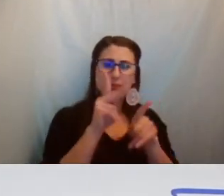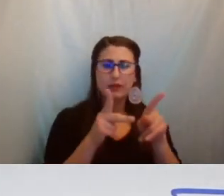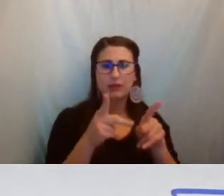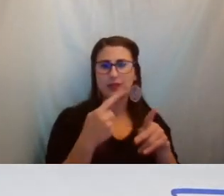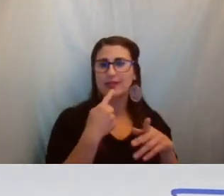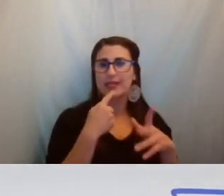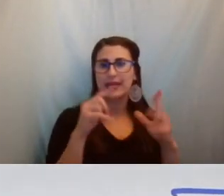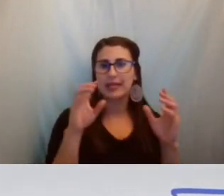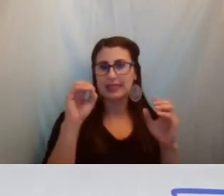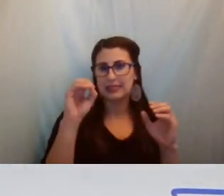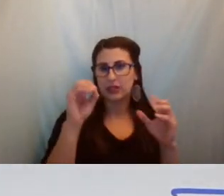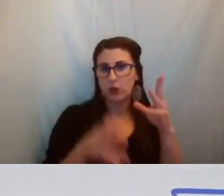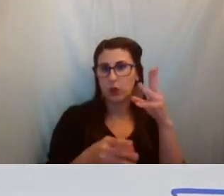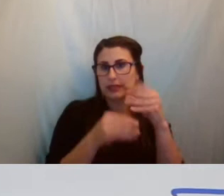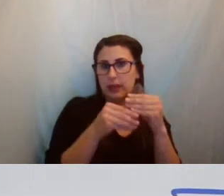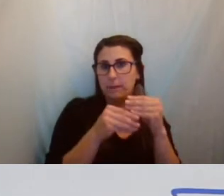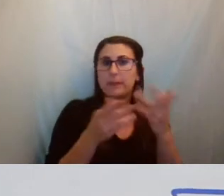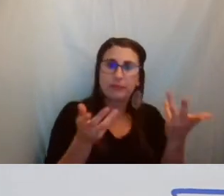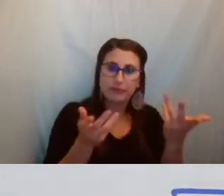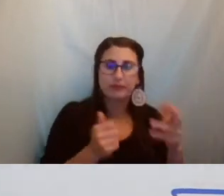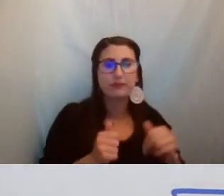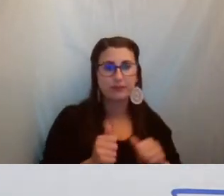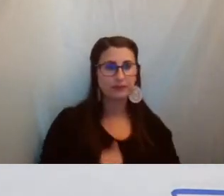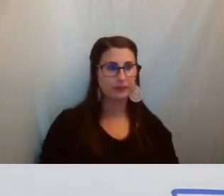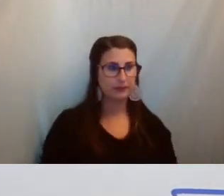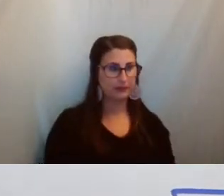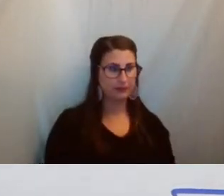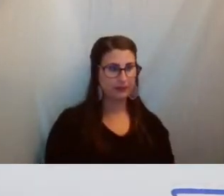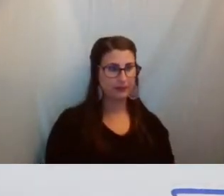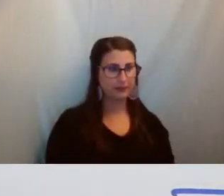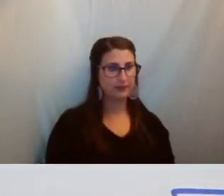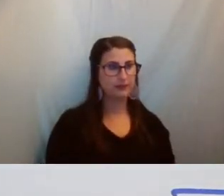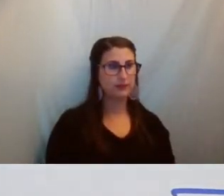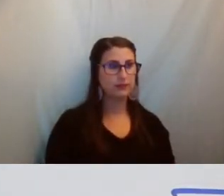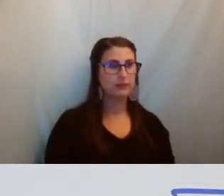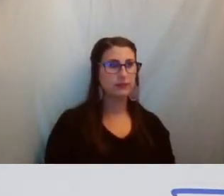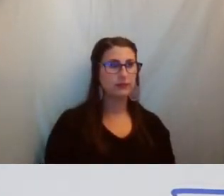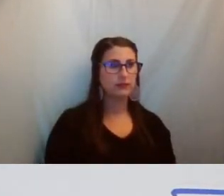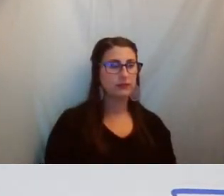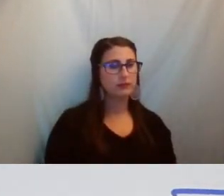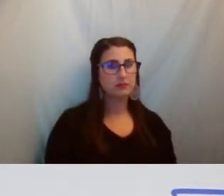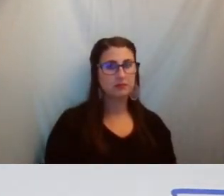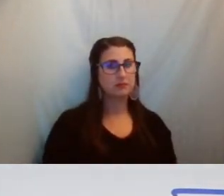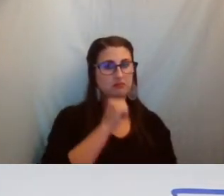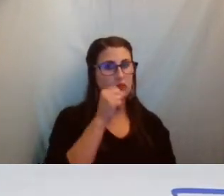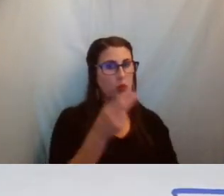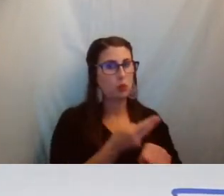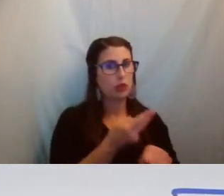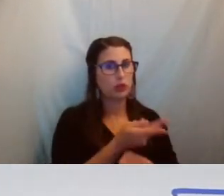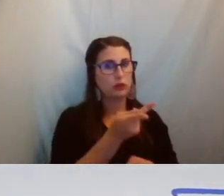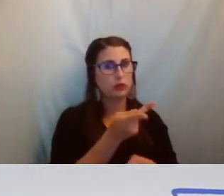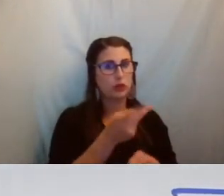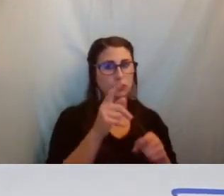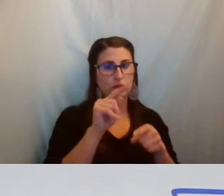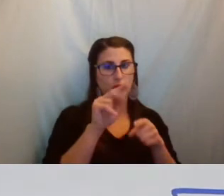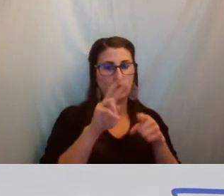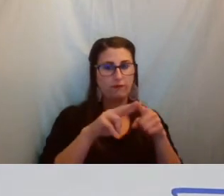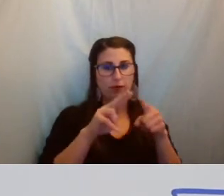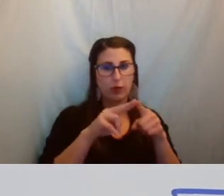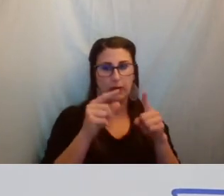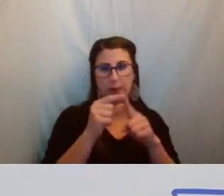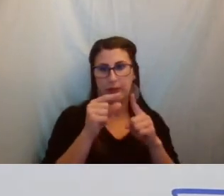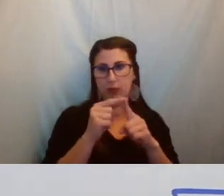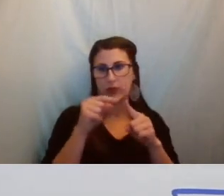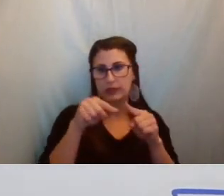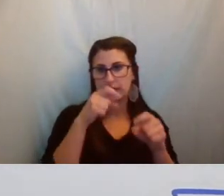some people say zero-sum. Alright, that's the correct terminology for it. We did not use those terms when we